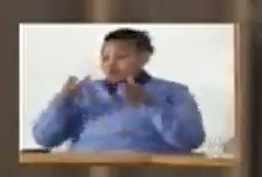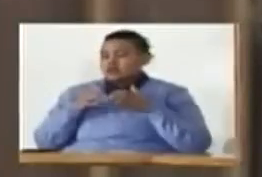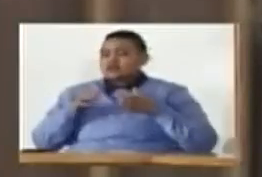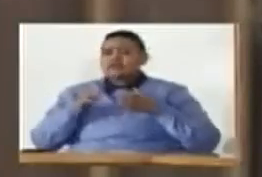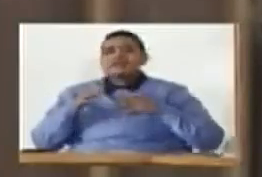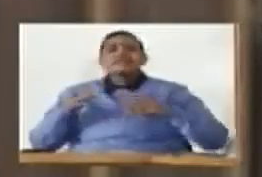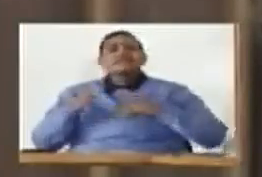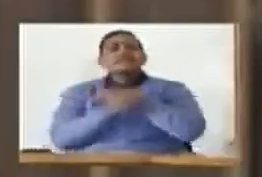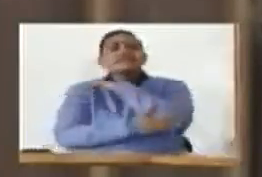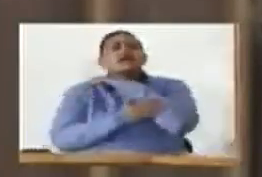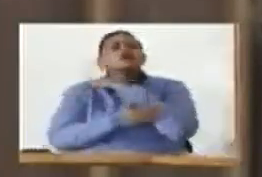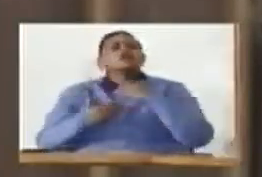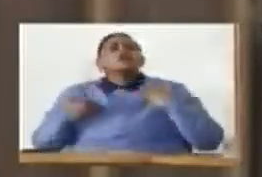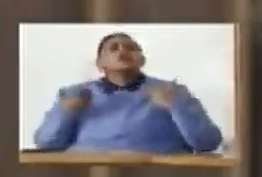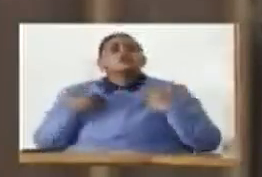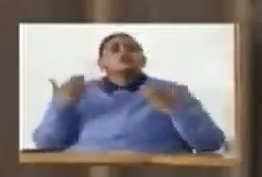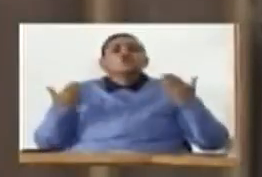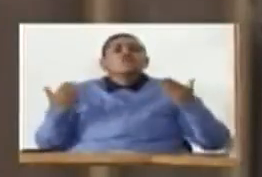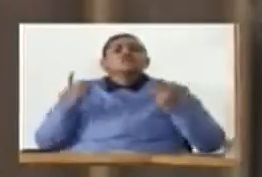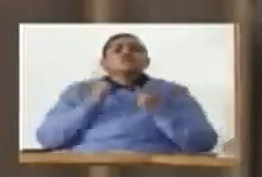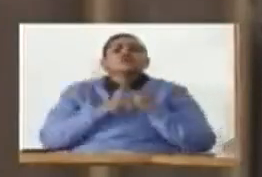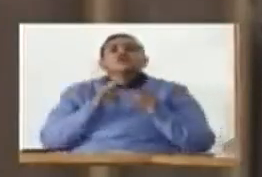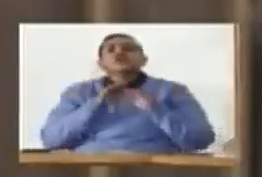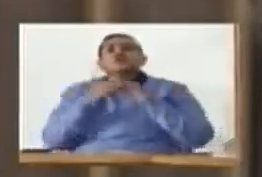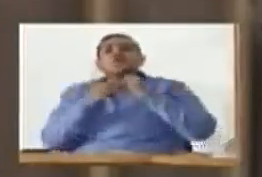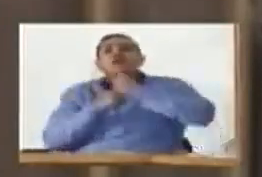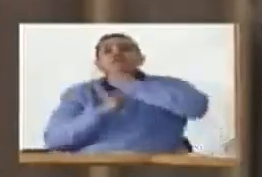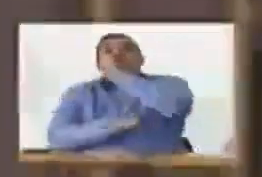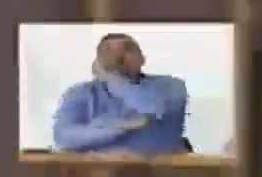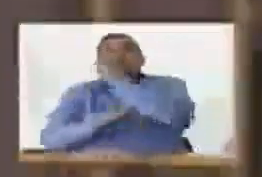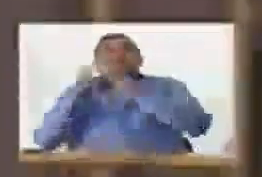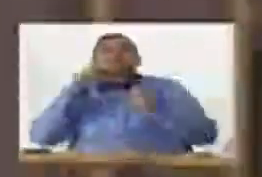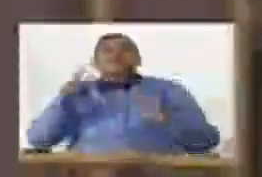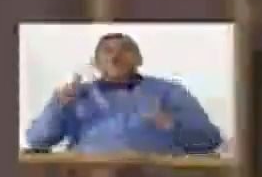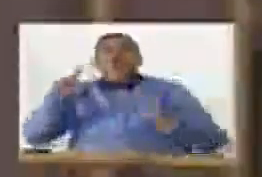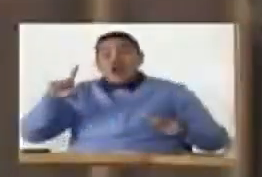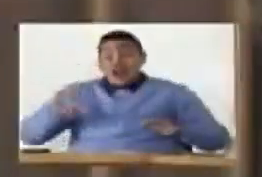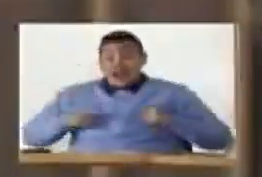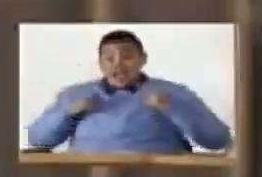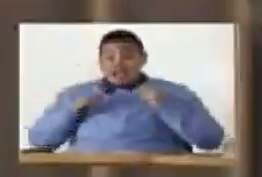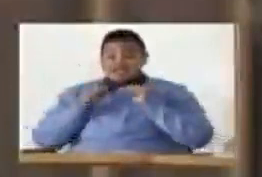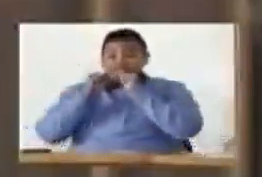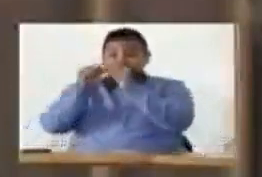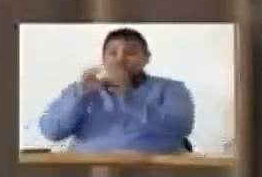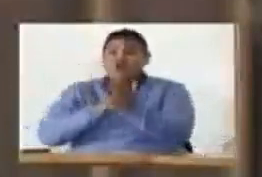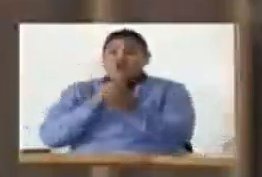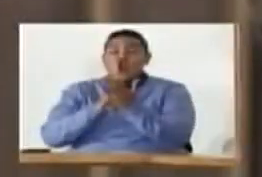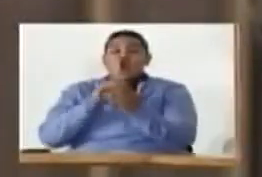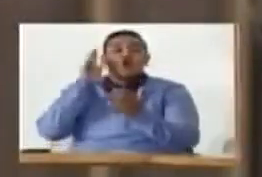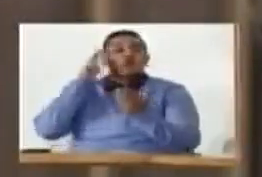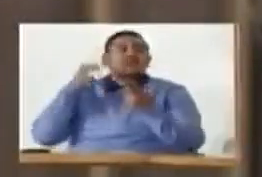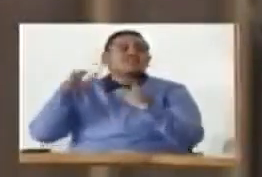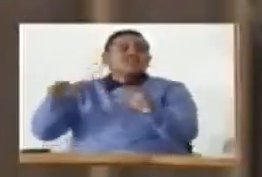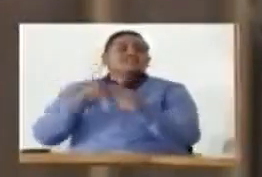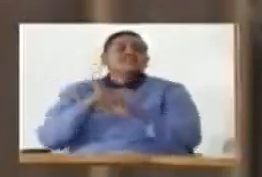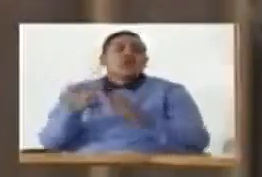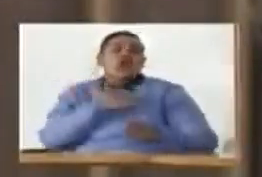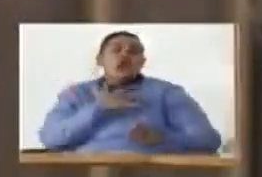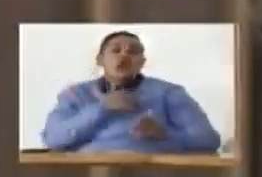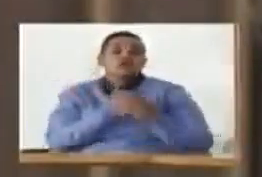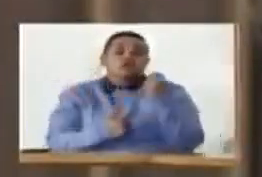National Youth Service, and the Jamaican Foundation for Lifelong Learning will be vested in the Heart Trust.